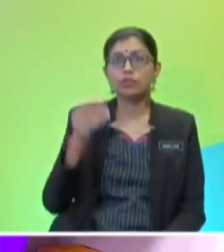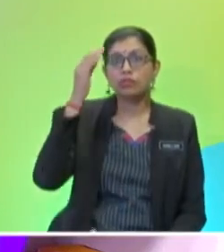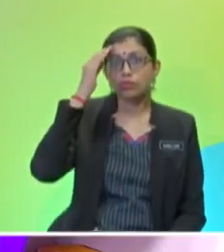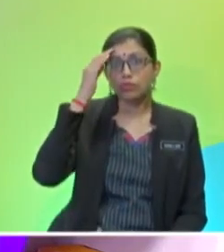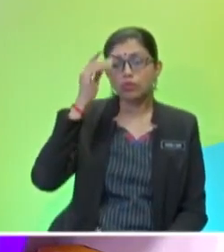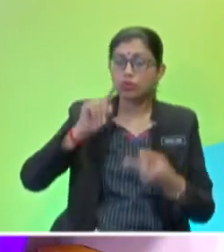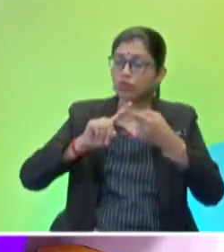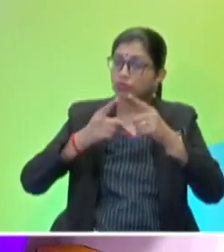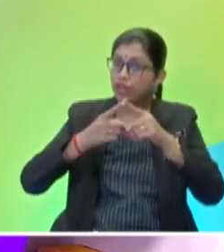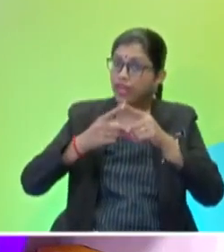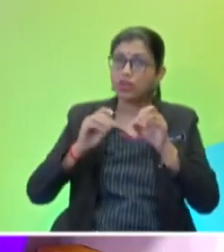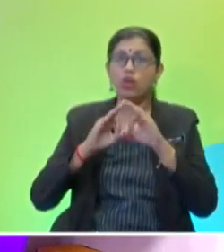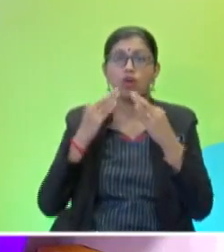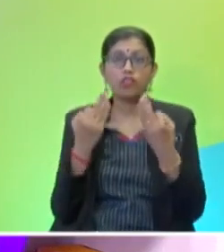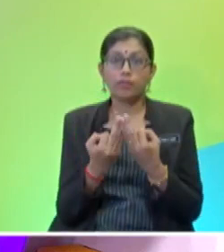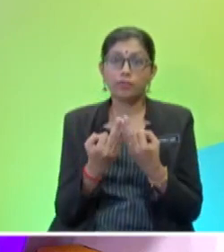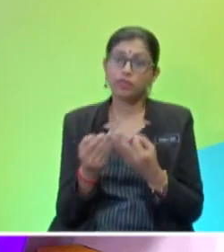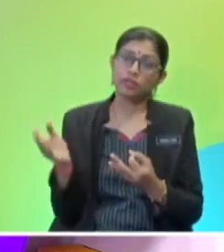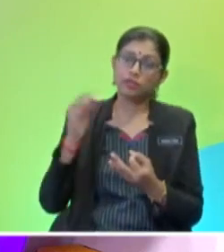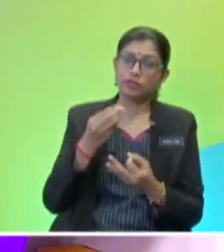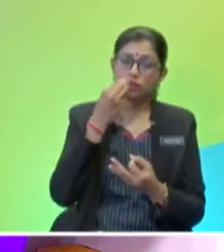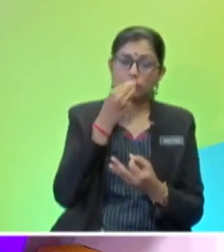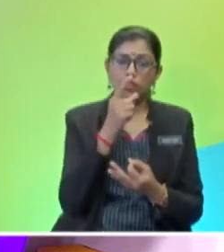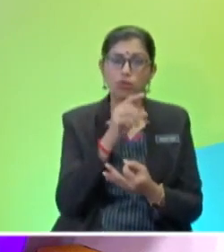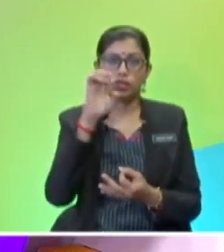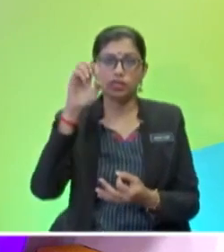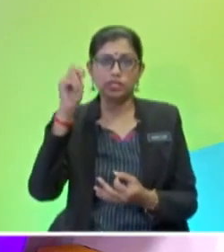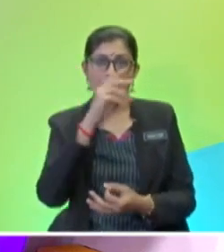come and have this turtle eggs. Please don't